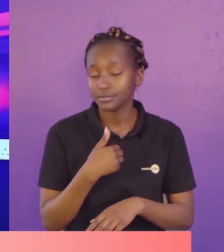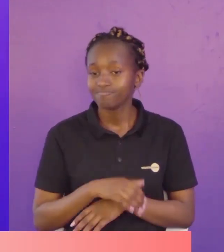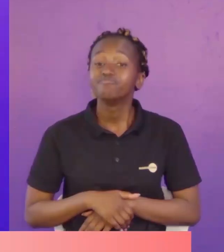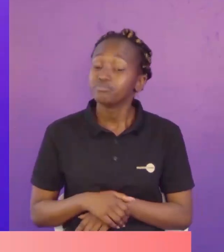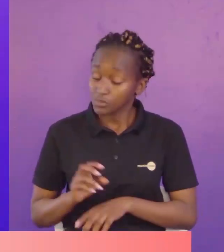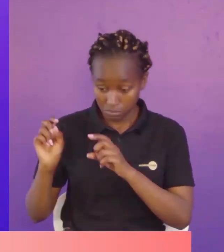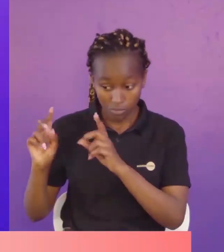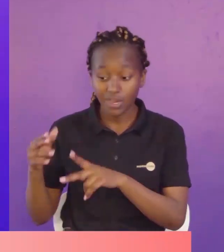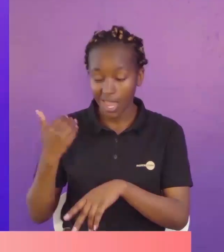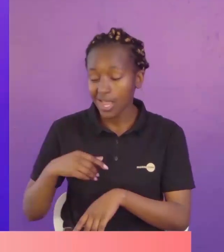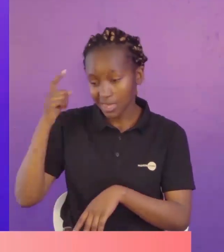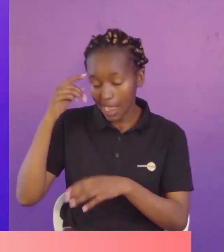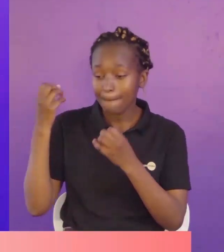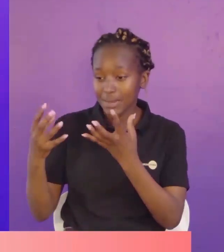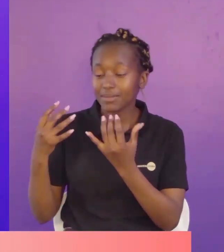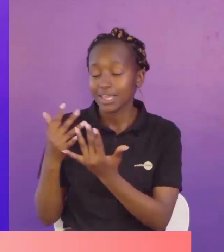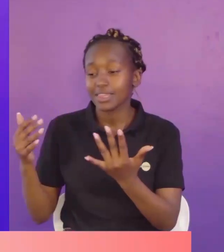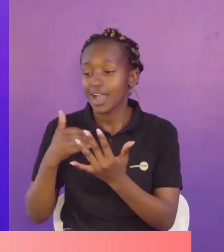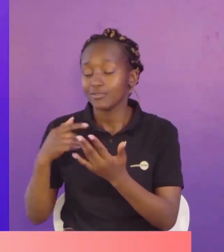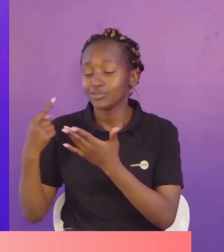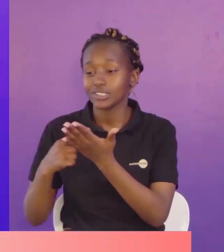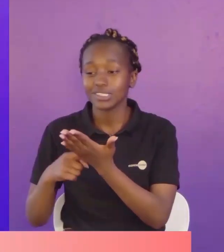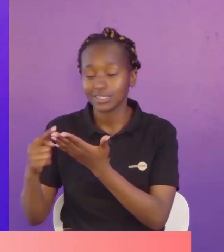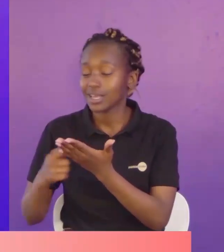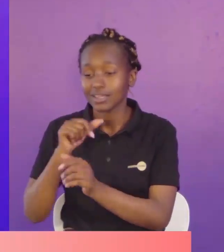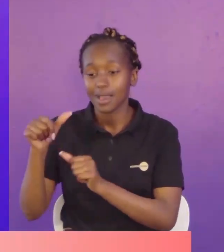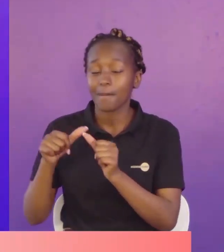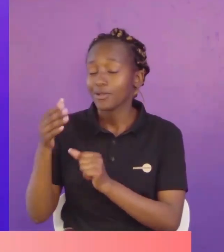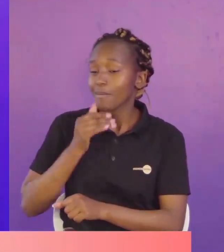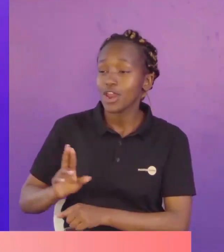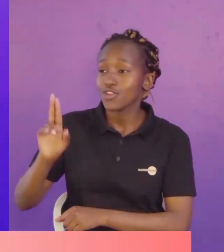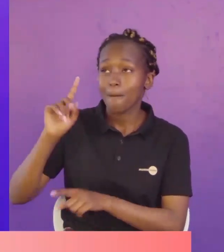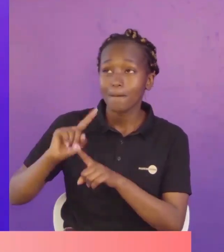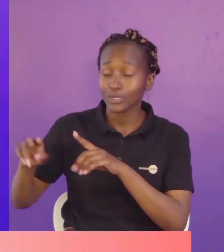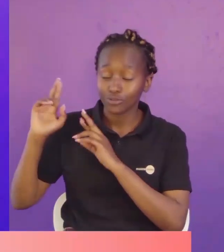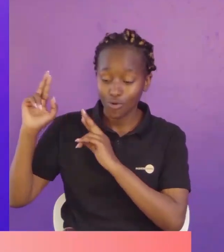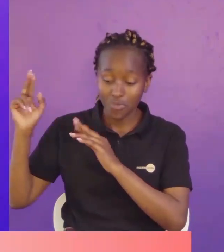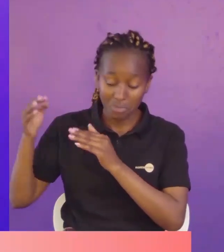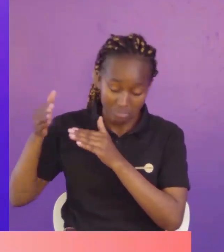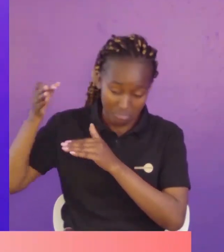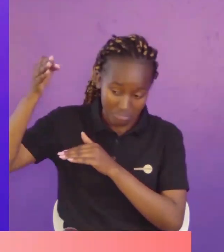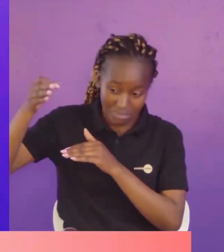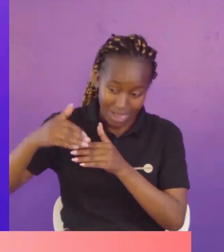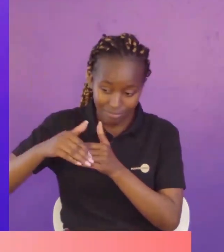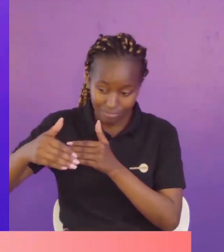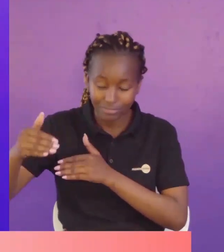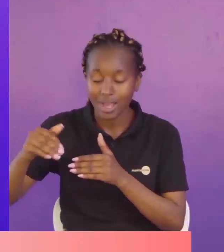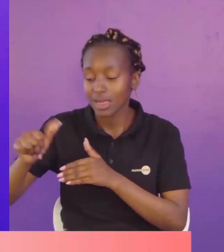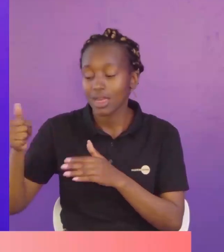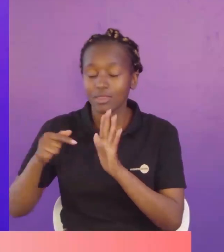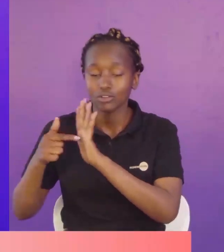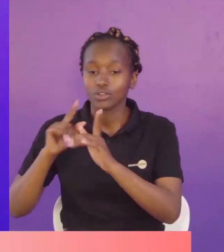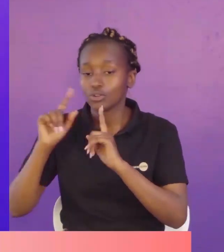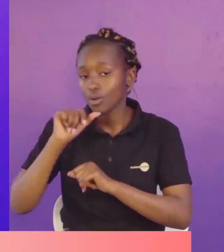Anyway, there is a lot to talk about Manchester United, but I hope we'll talk about that in the upcoming shows. Yeah. But for